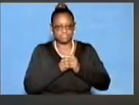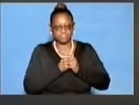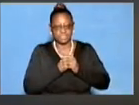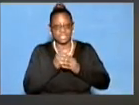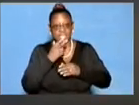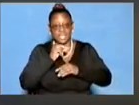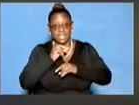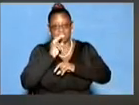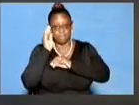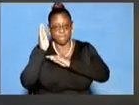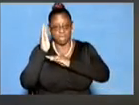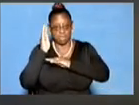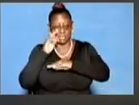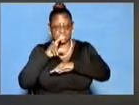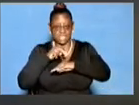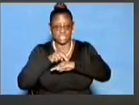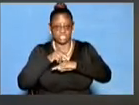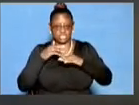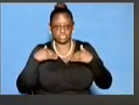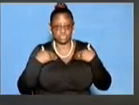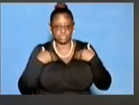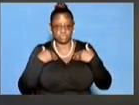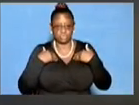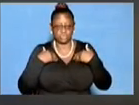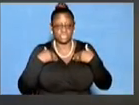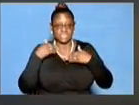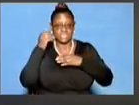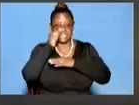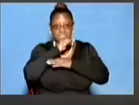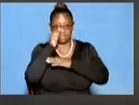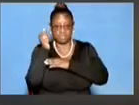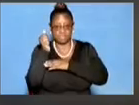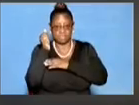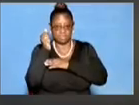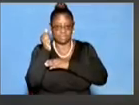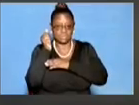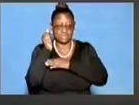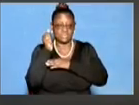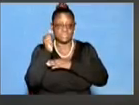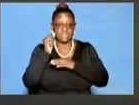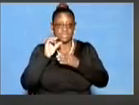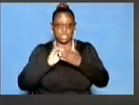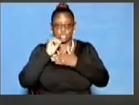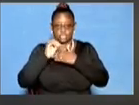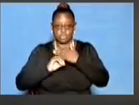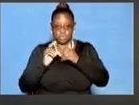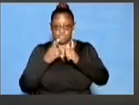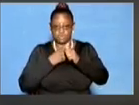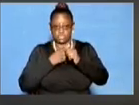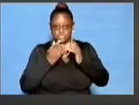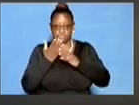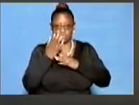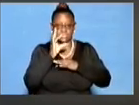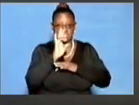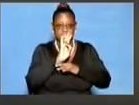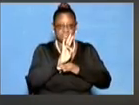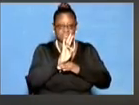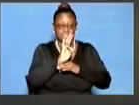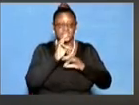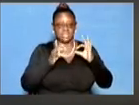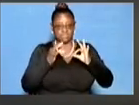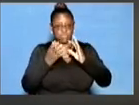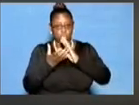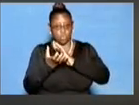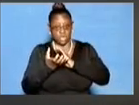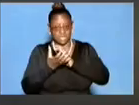The Bahamas National Youth Choir's 40th anniversary celebrations take place October 1st through 7th. For more information and to purchase